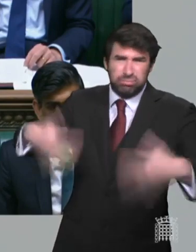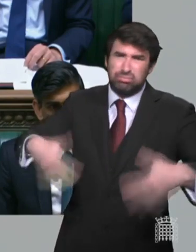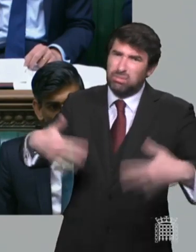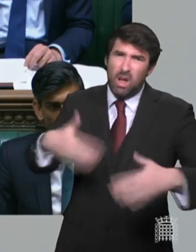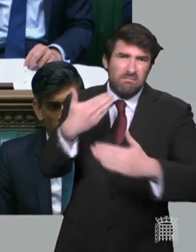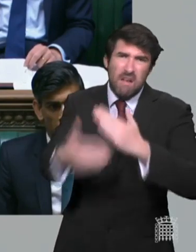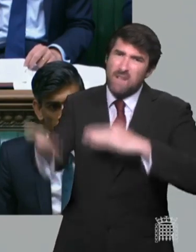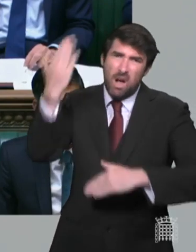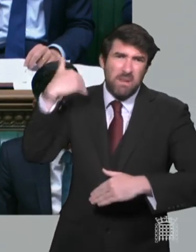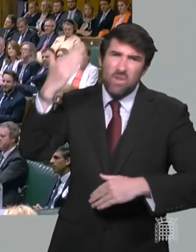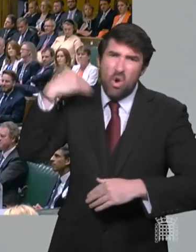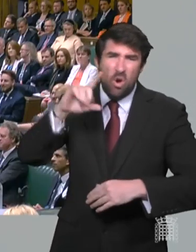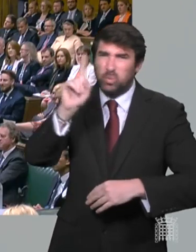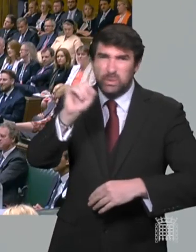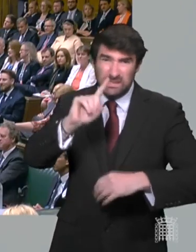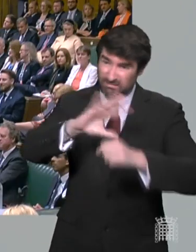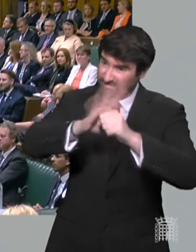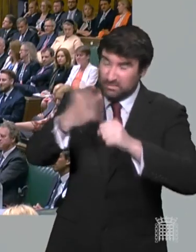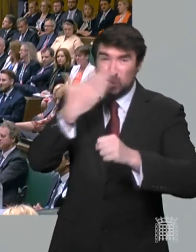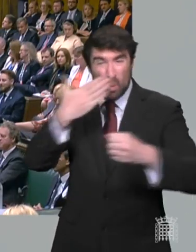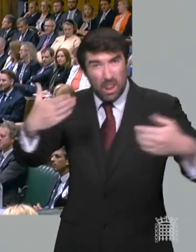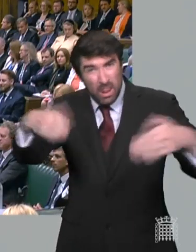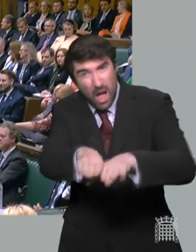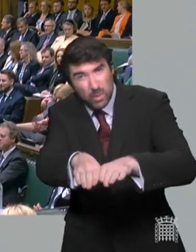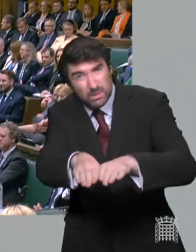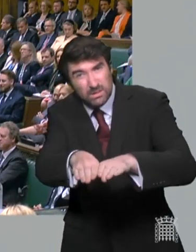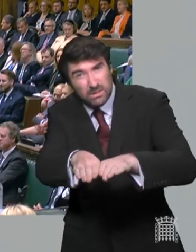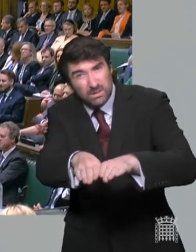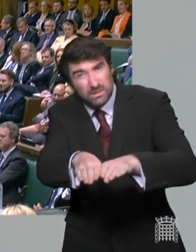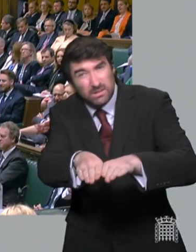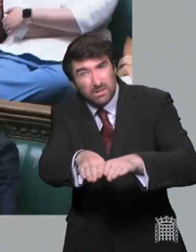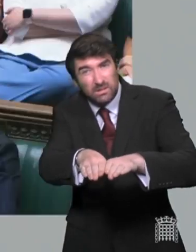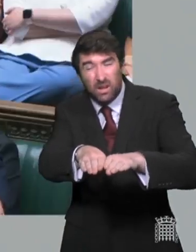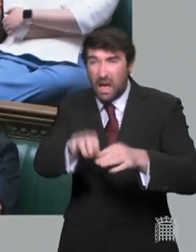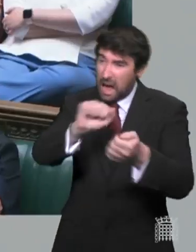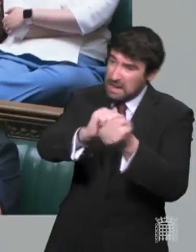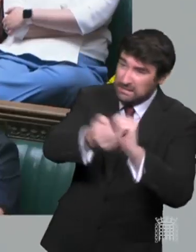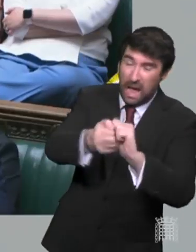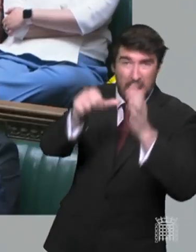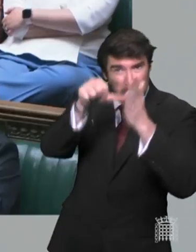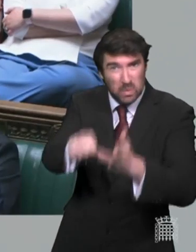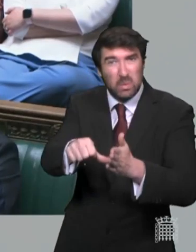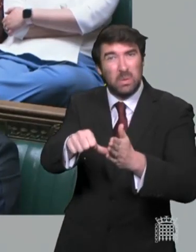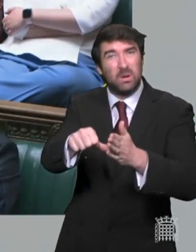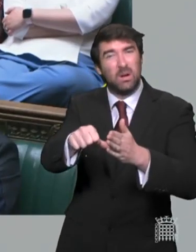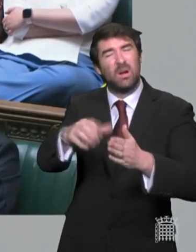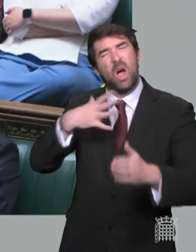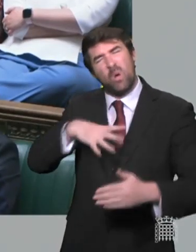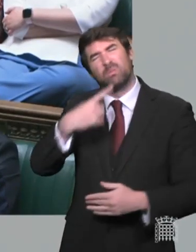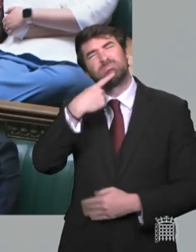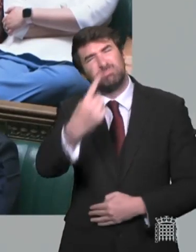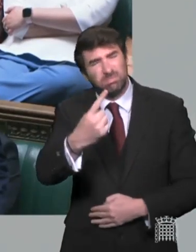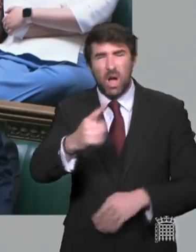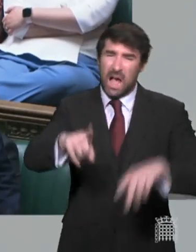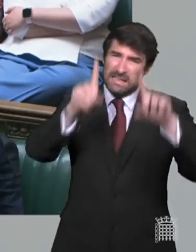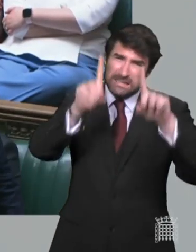Speaker, during the pandemic. And never forget. I think the job of teachers, the job of parents up and